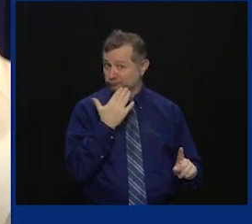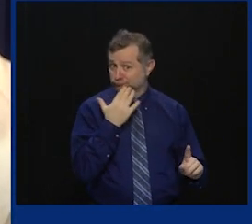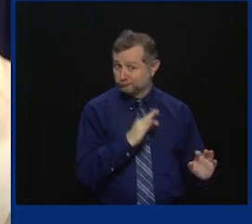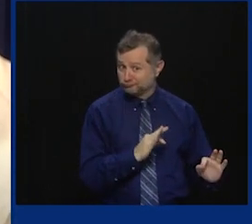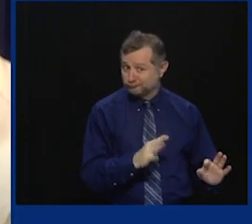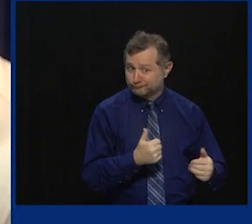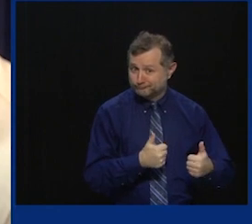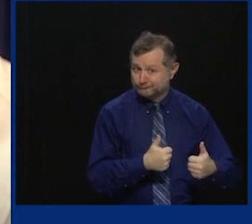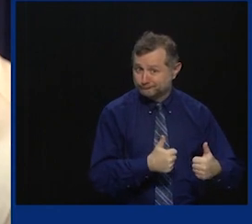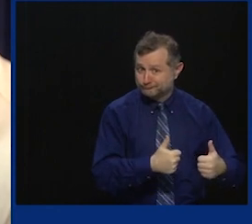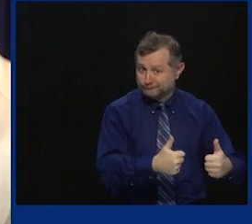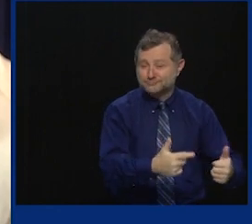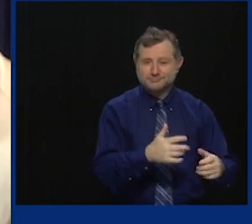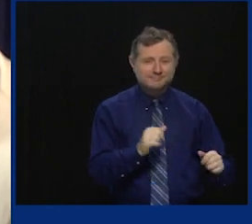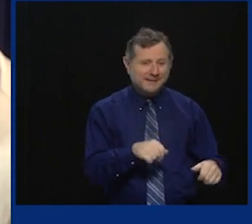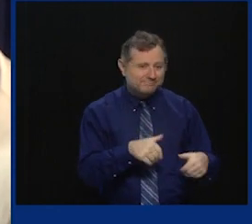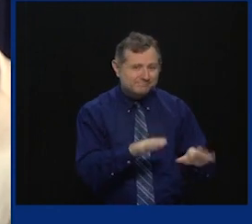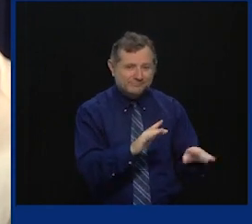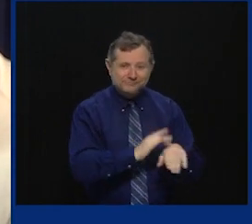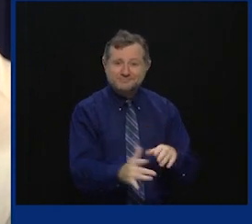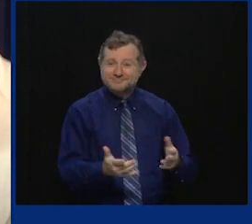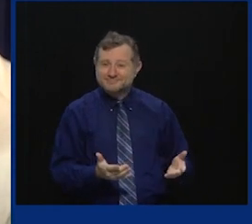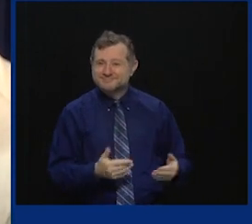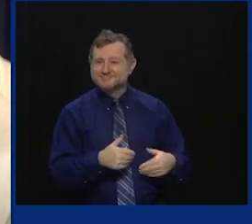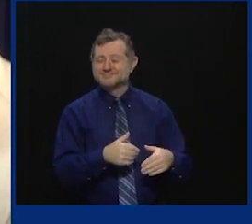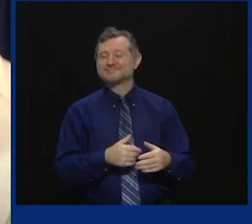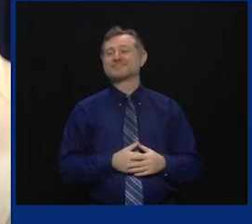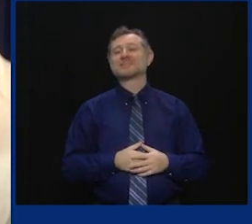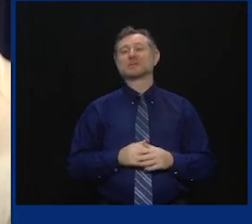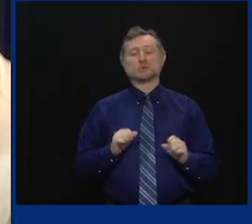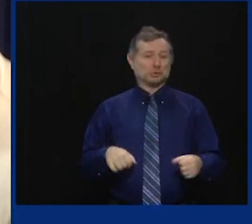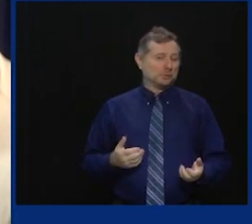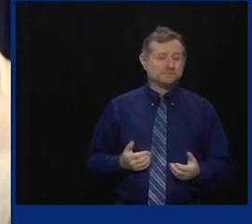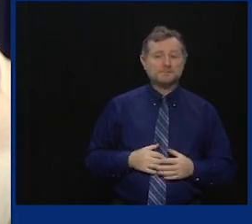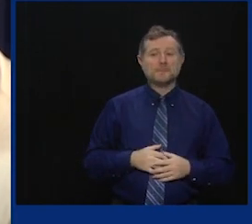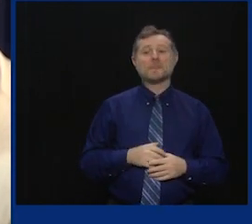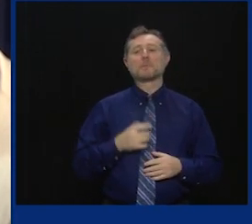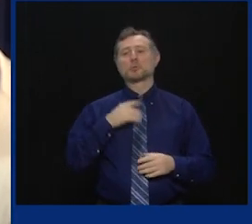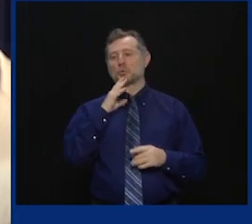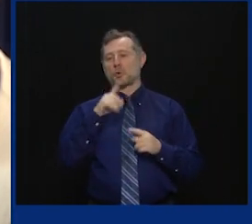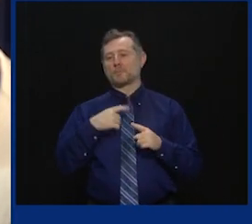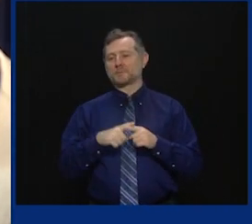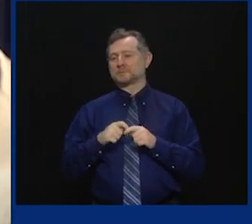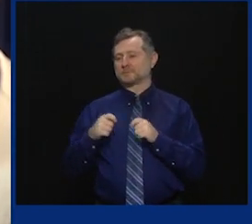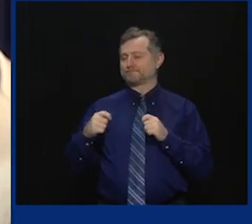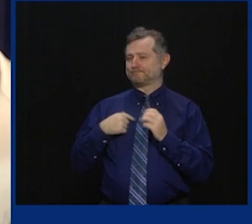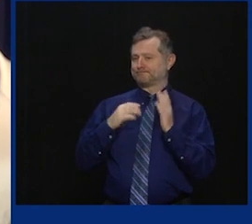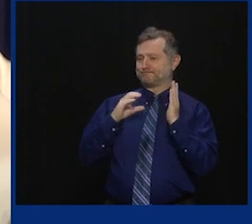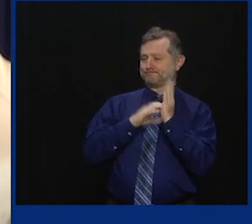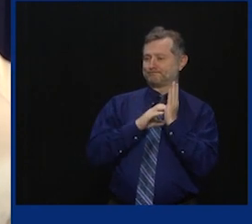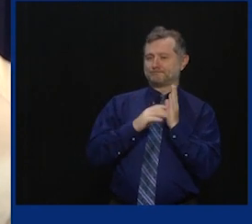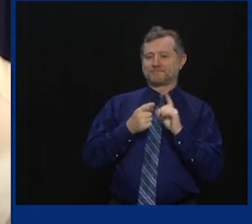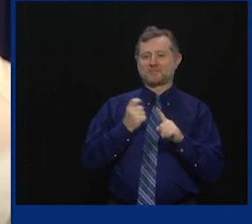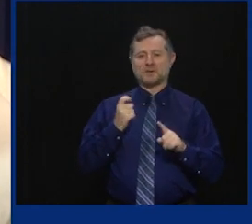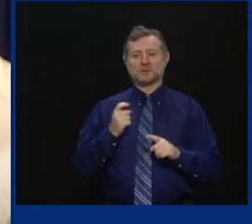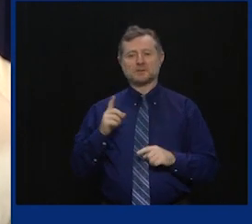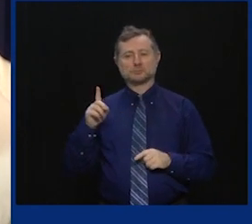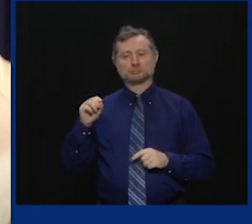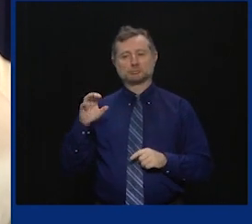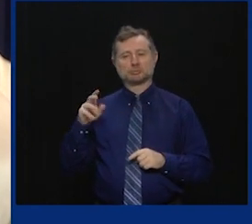Derek said when he spoke virtually at one of our events at NYU Law School. Lieutenant Governor Benjamin was there for